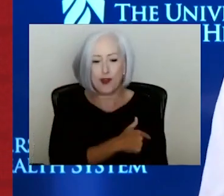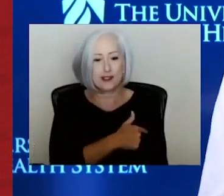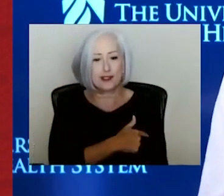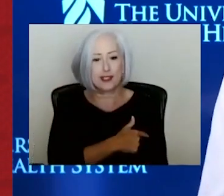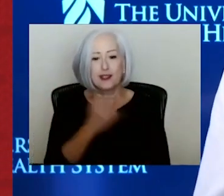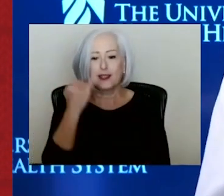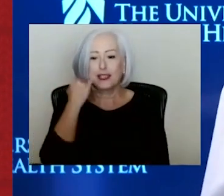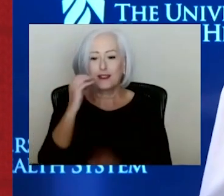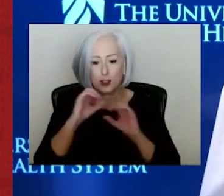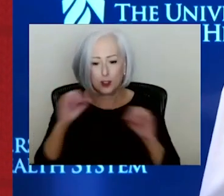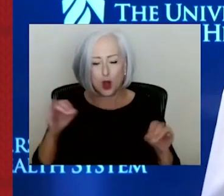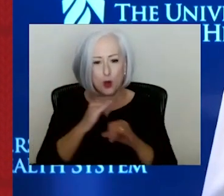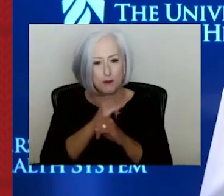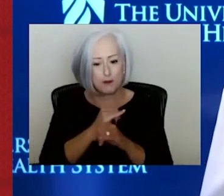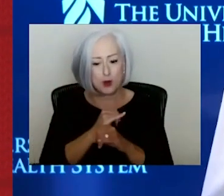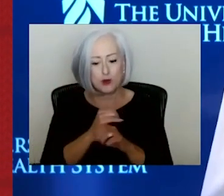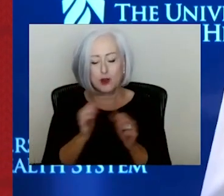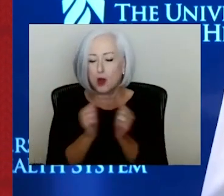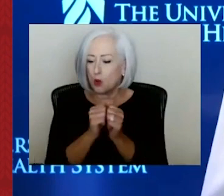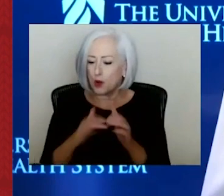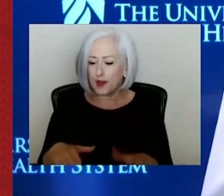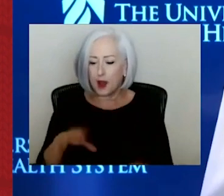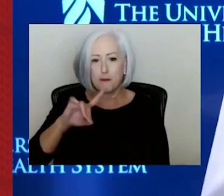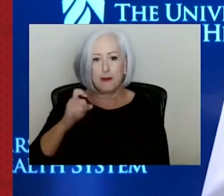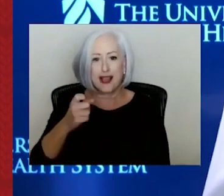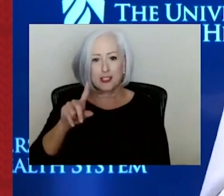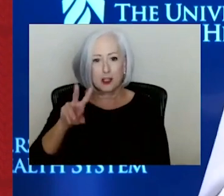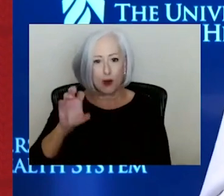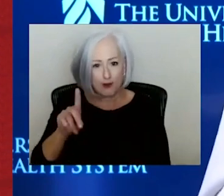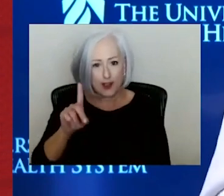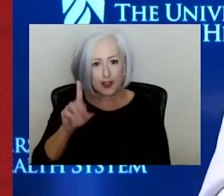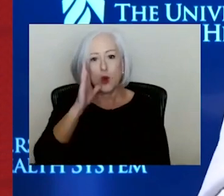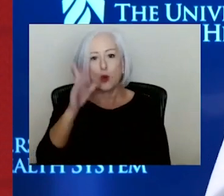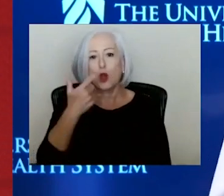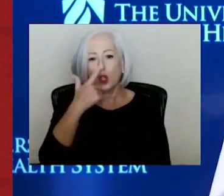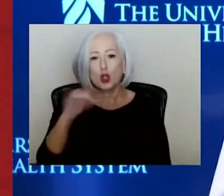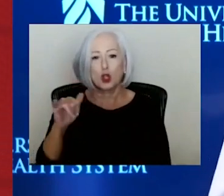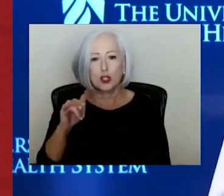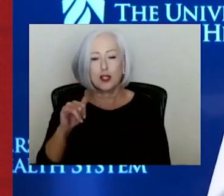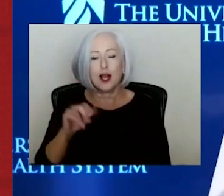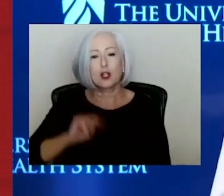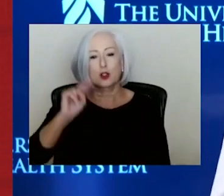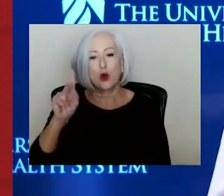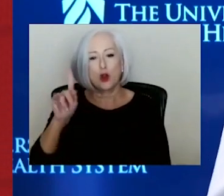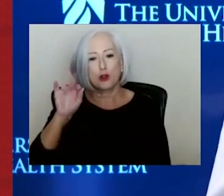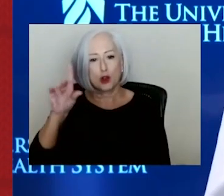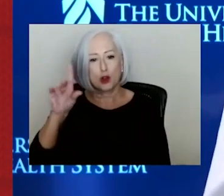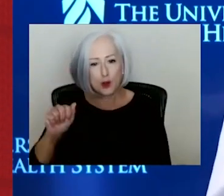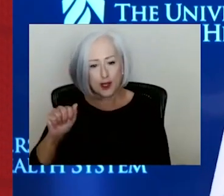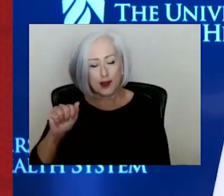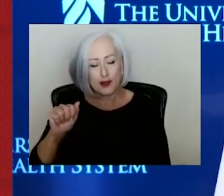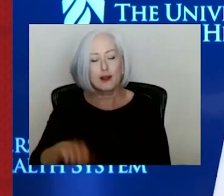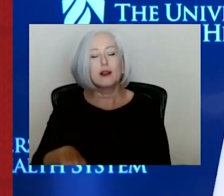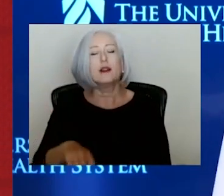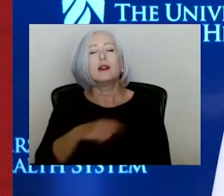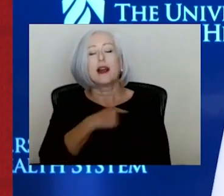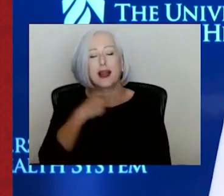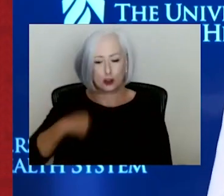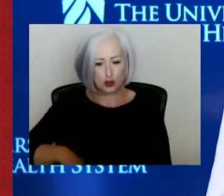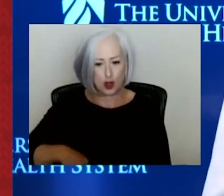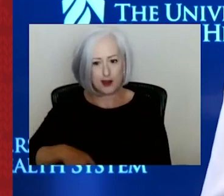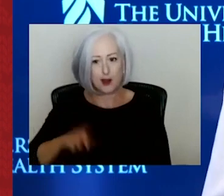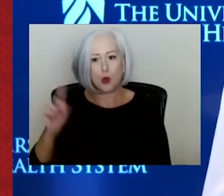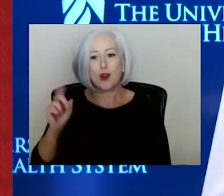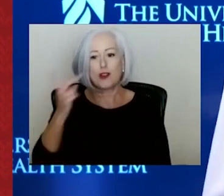have Paxlovid, I think we'd look like North Korea and China, where they're seeing a lot more hospitalization and more death. The question then